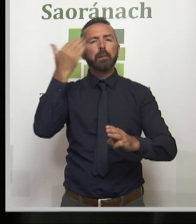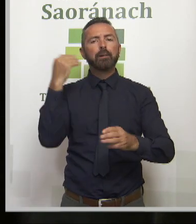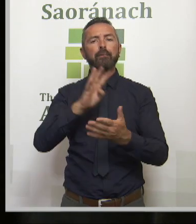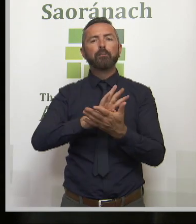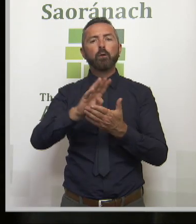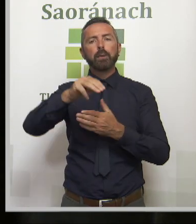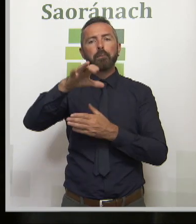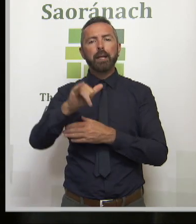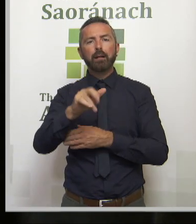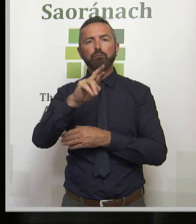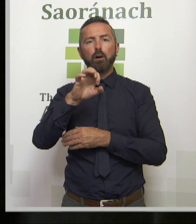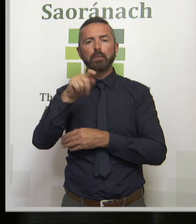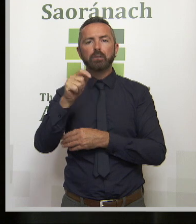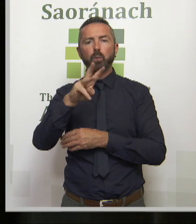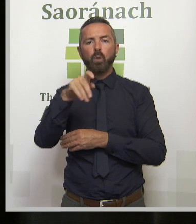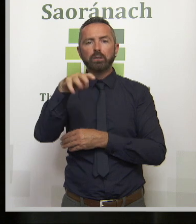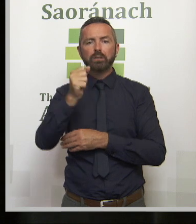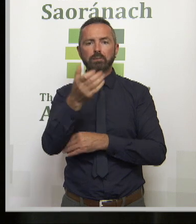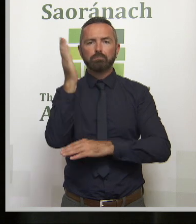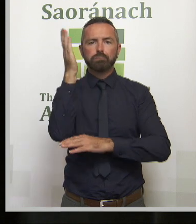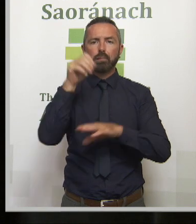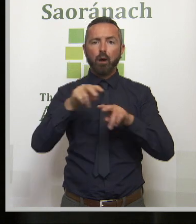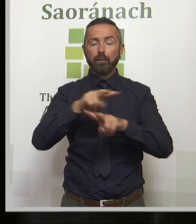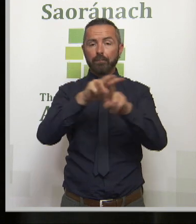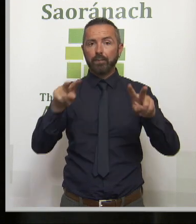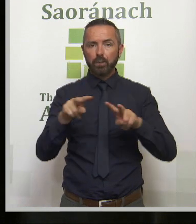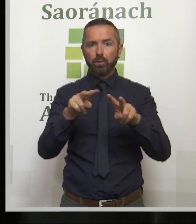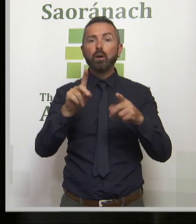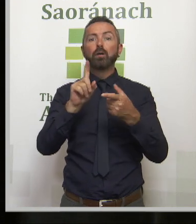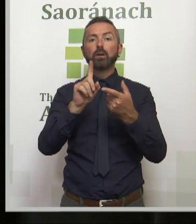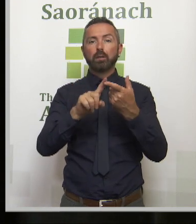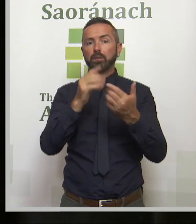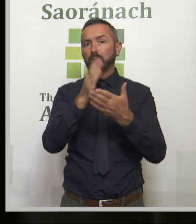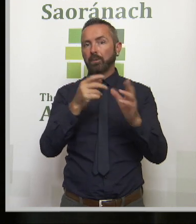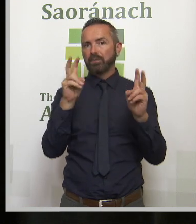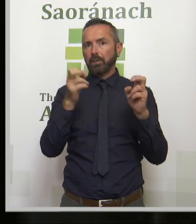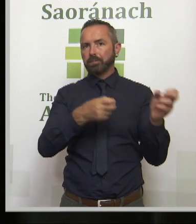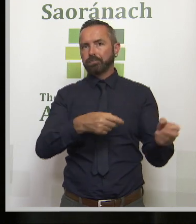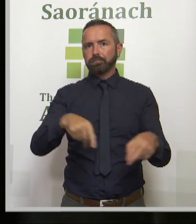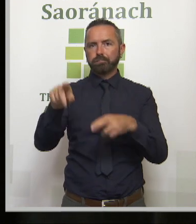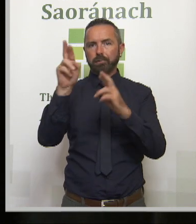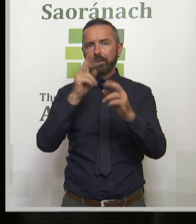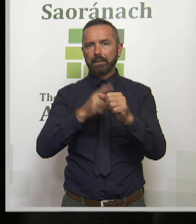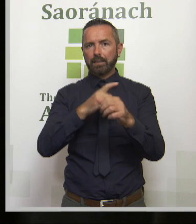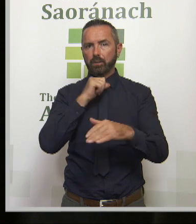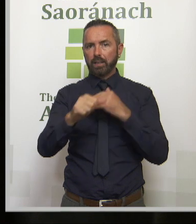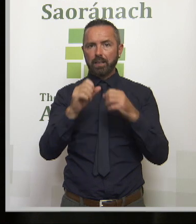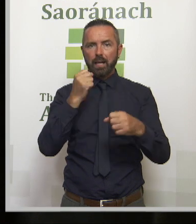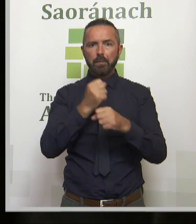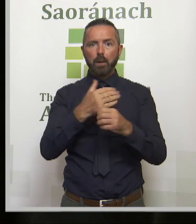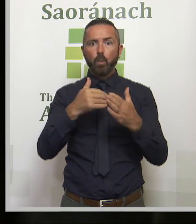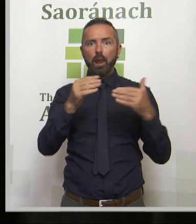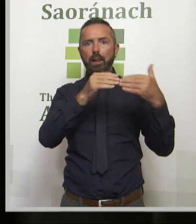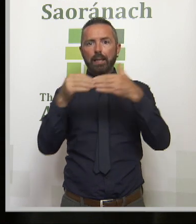Watson gave a talk on video, and some of it was raised again today, which is the causes of biodiversity loss. And again, Taz